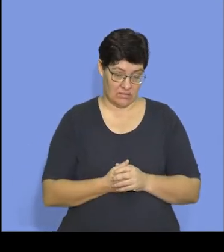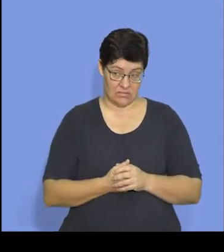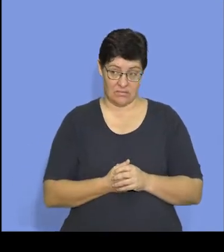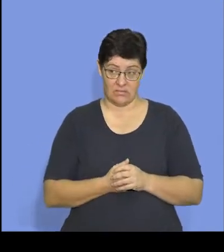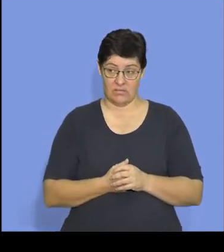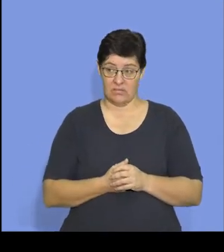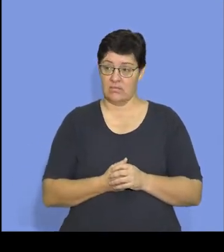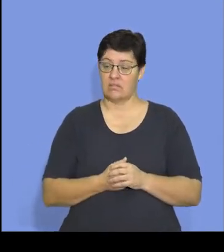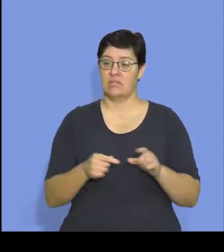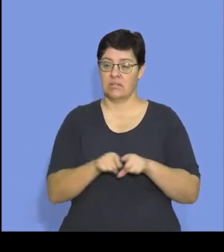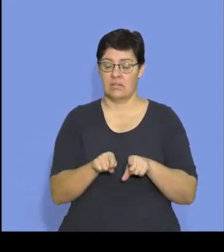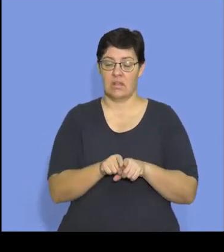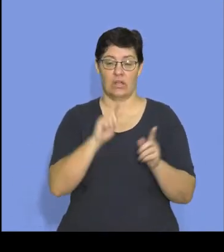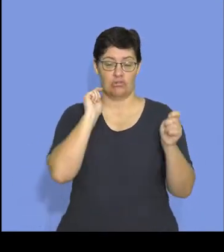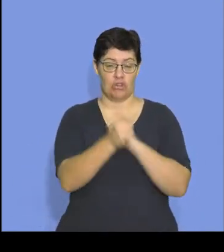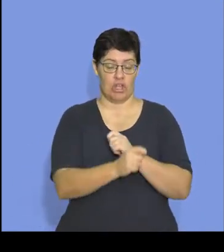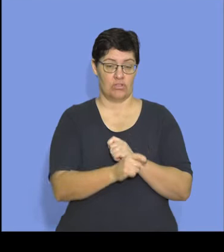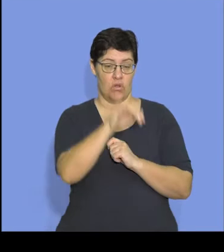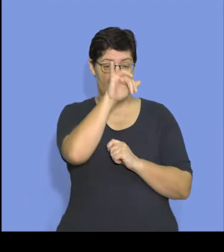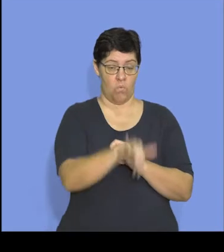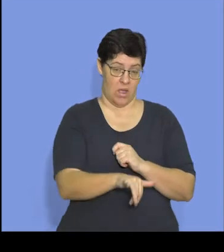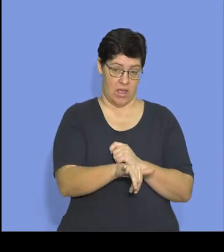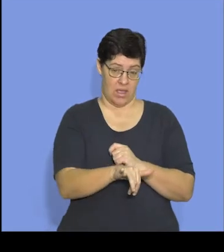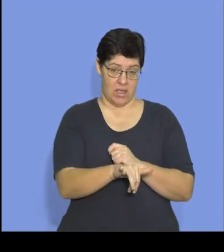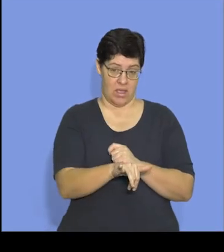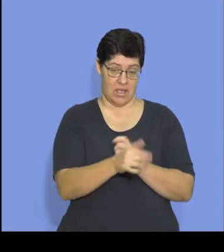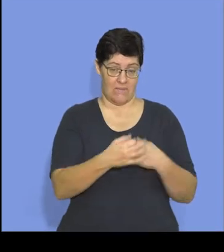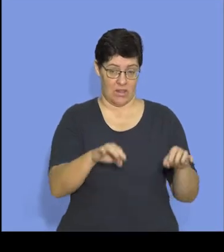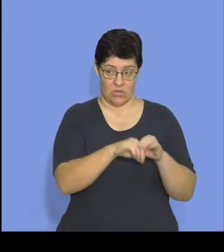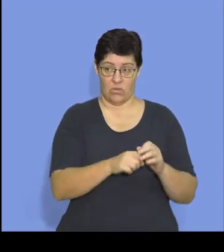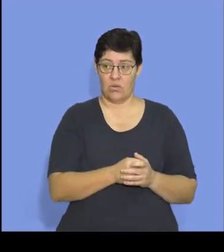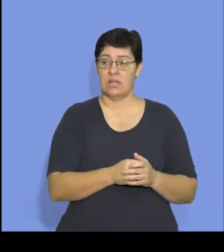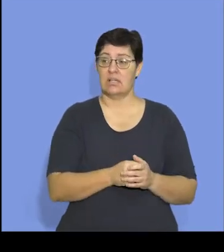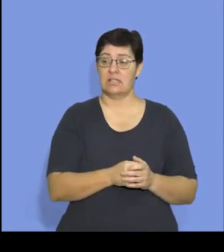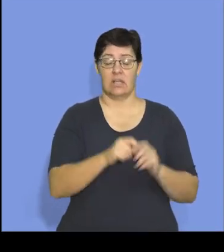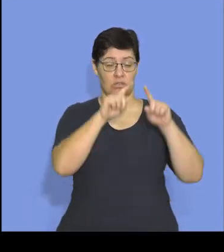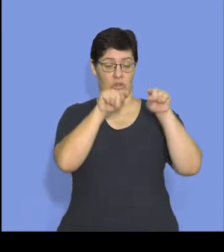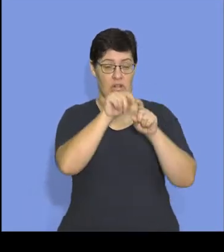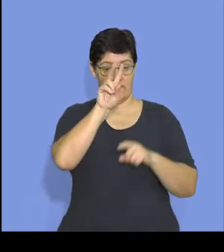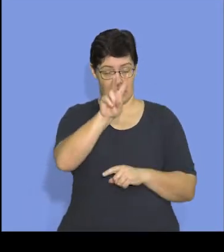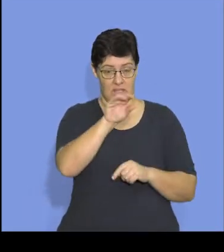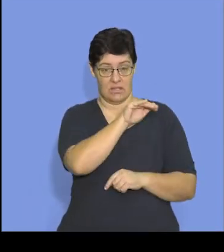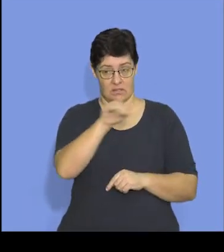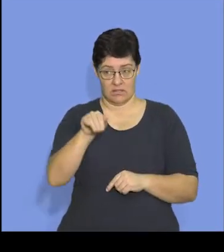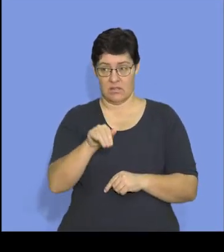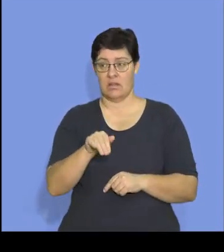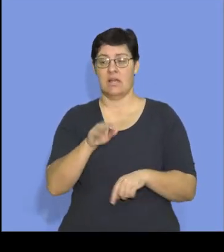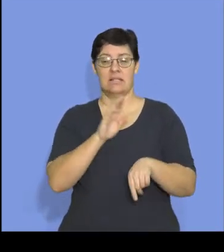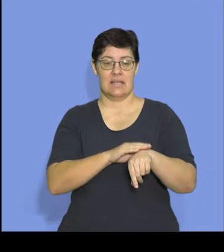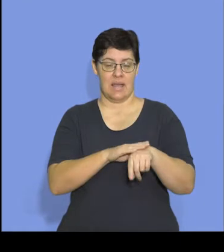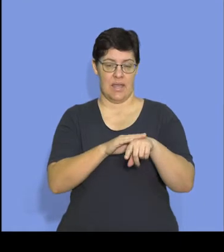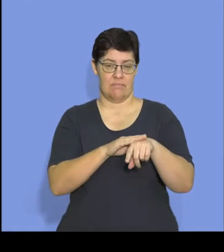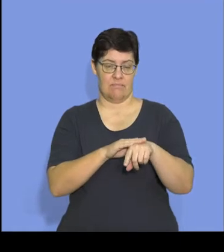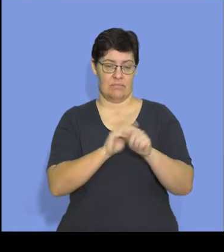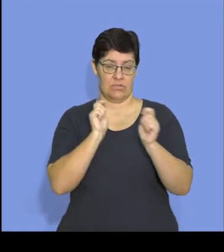in the y value, which is v, divided by the change in the time value. Please